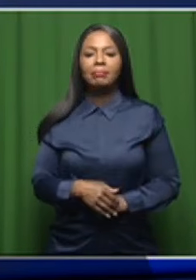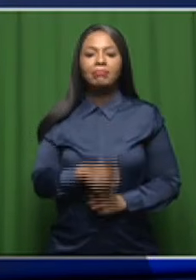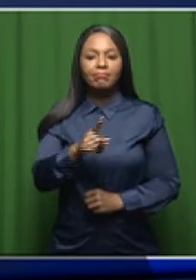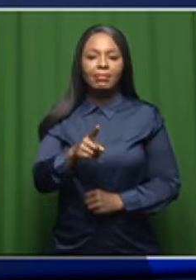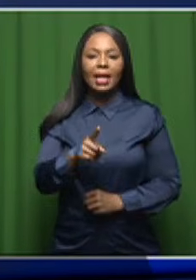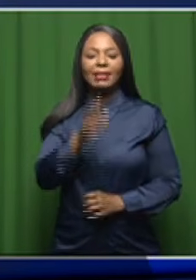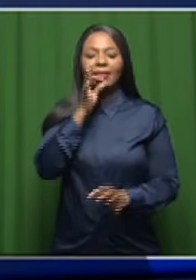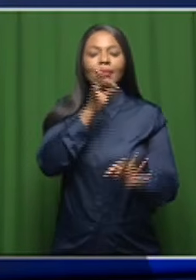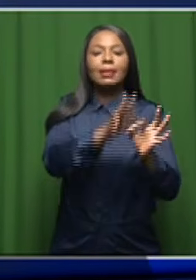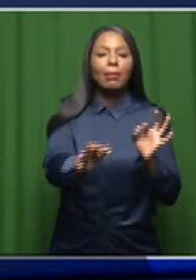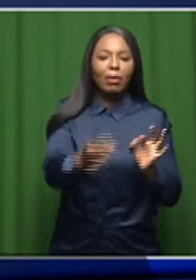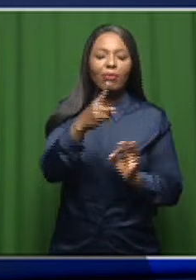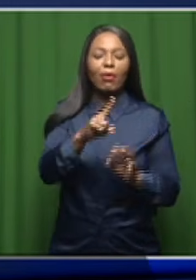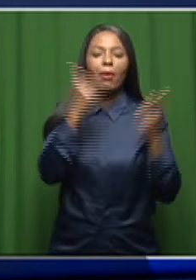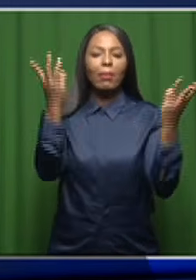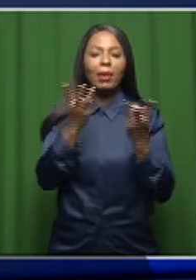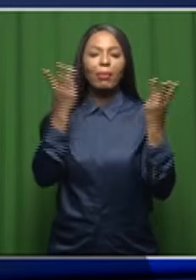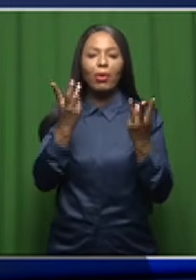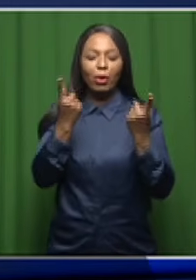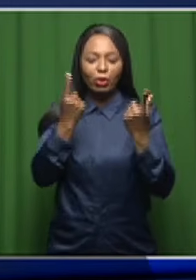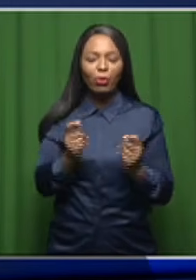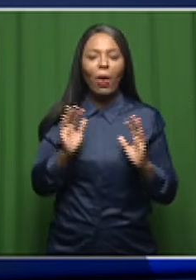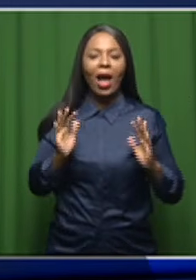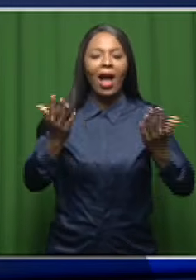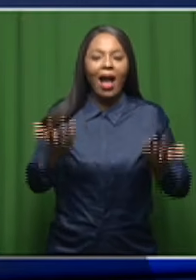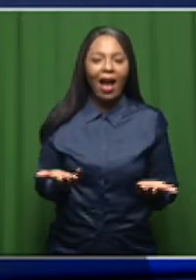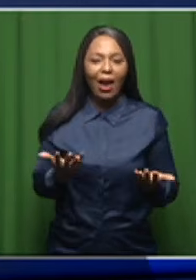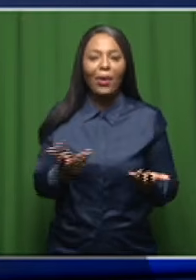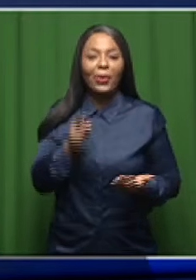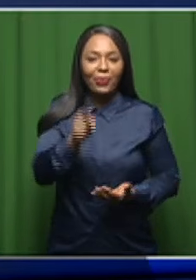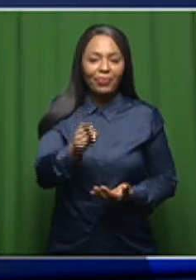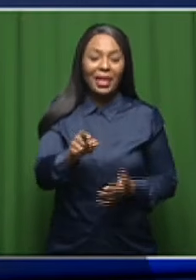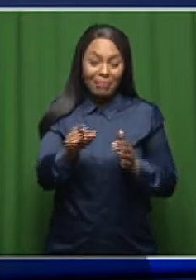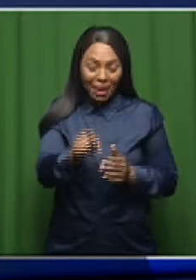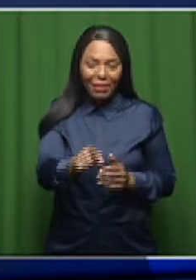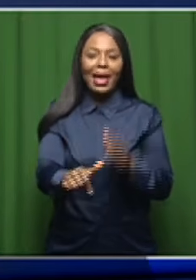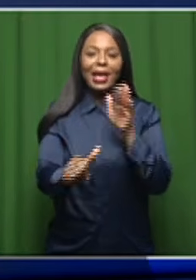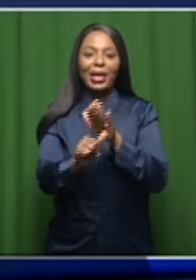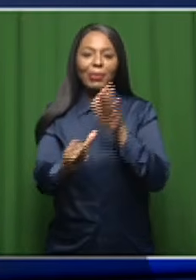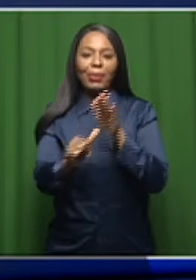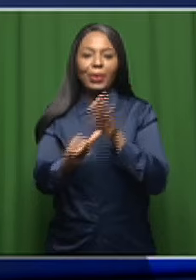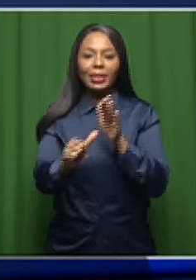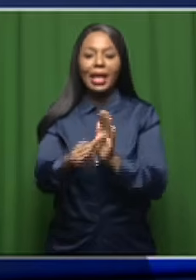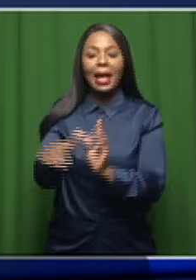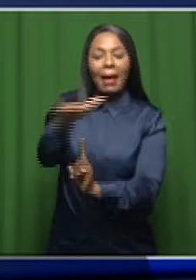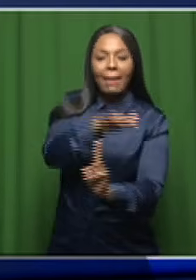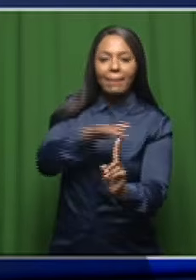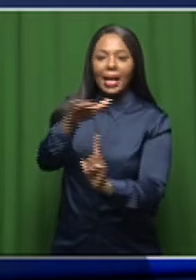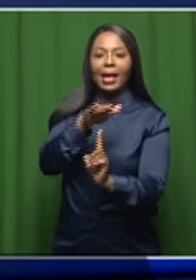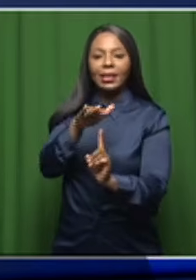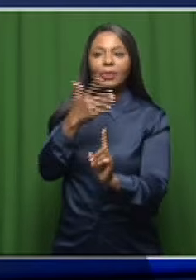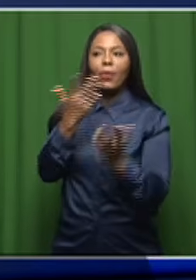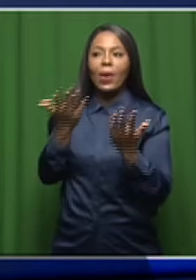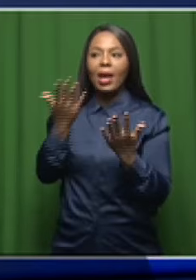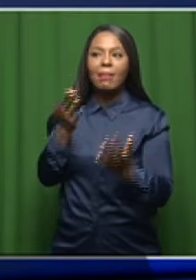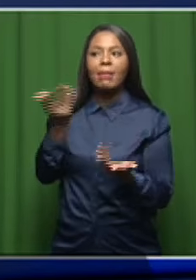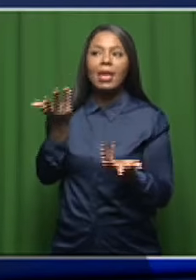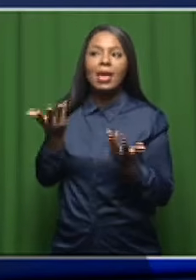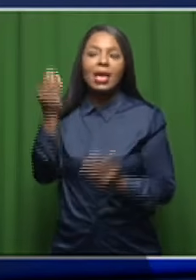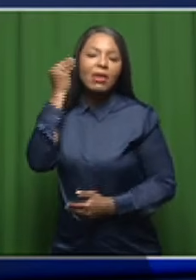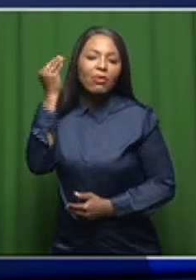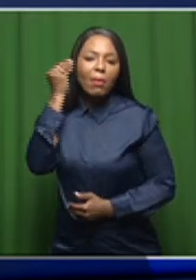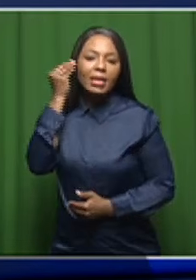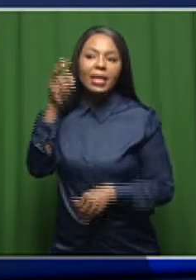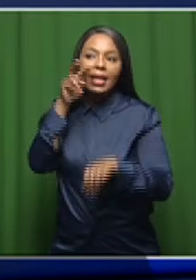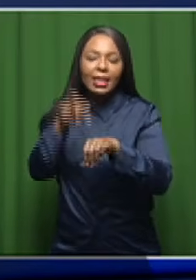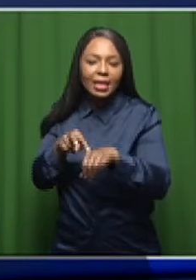the citizen? Absolutely. Right? You need one central place where they can go and they'll be able to get all the information. And as I said,